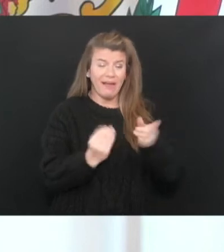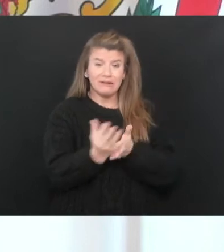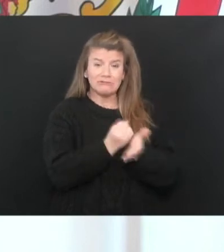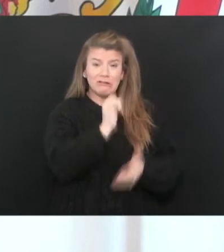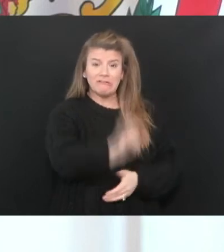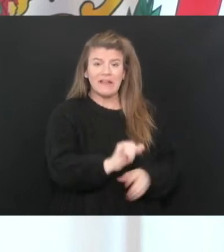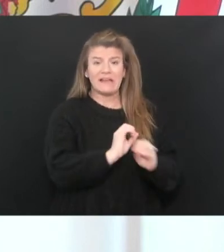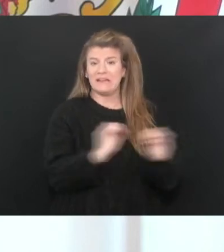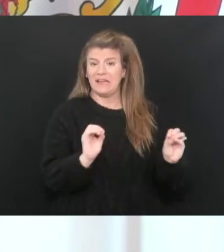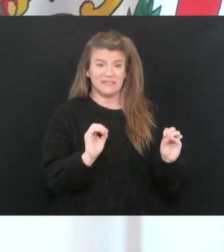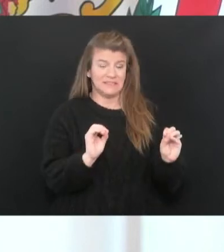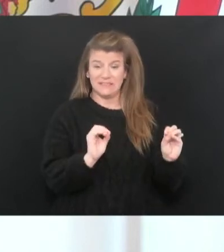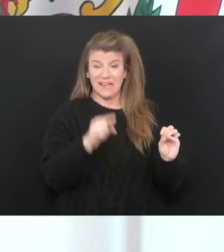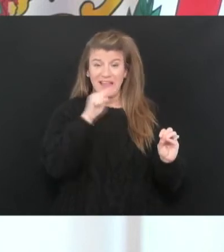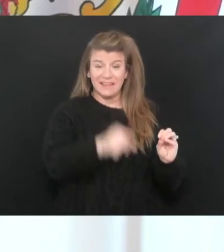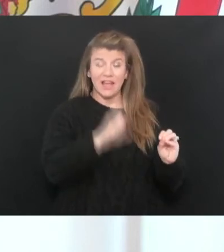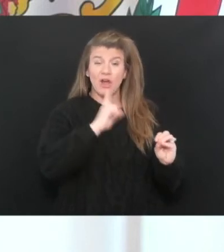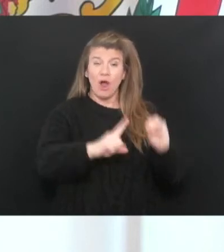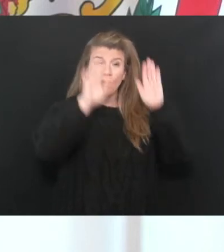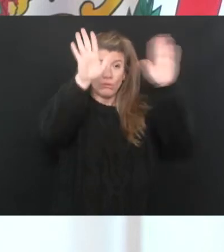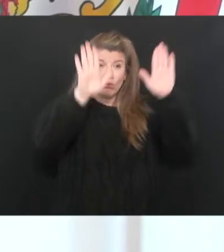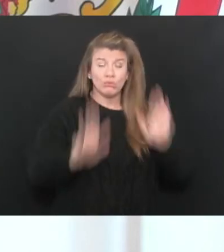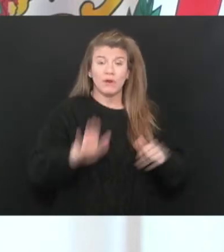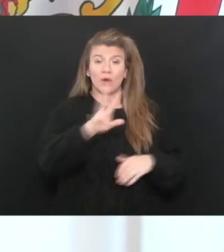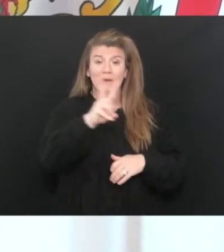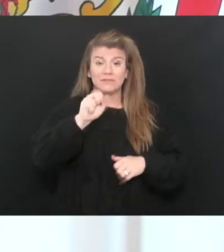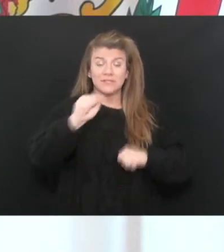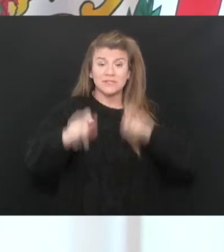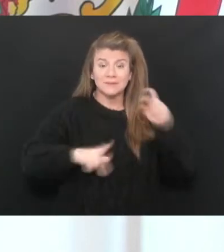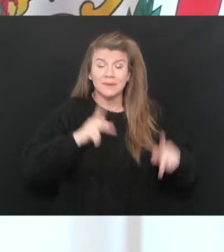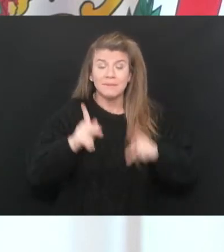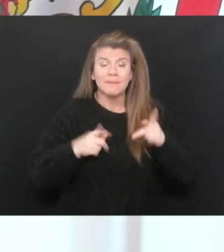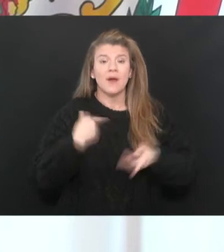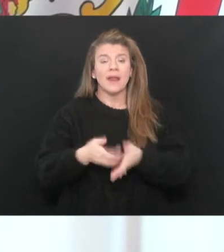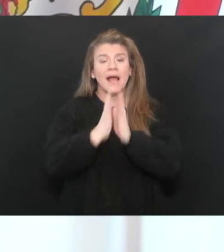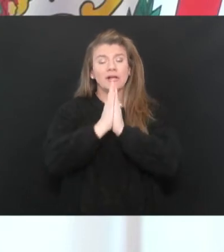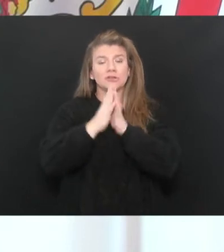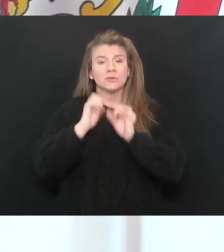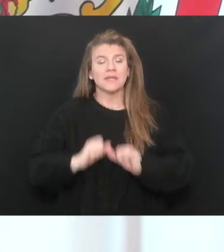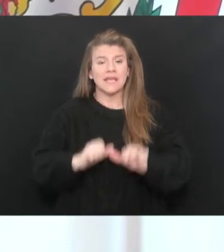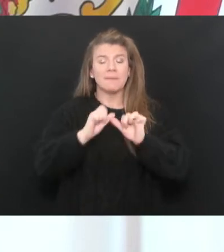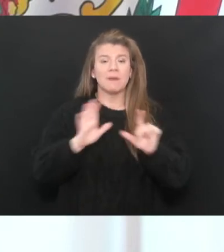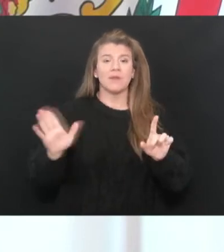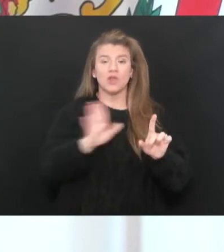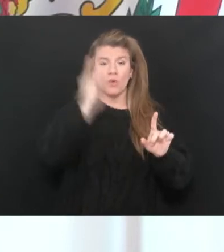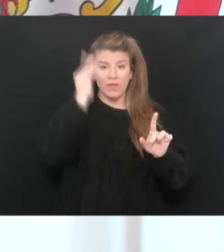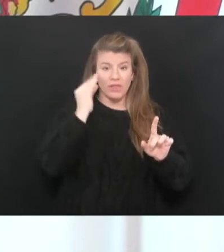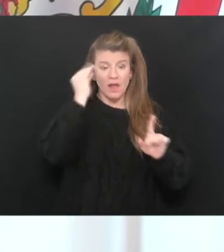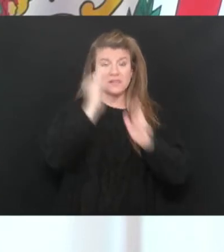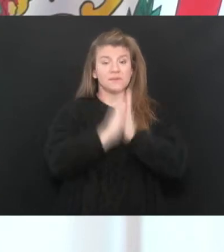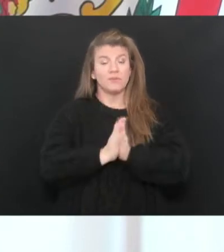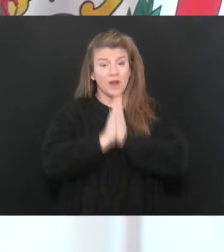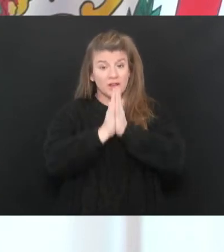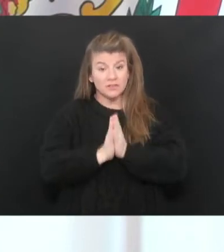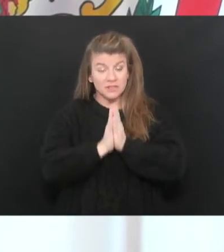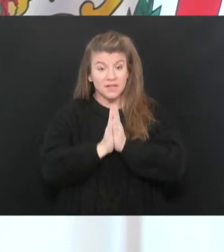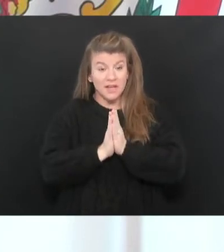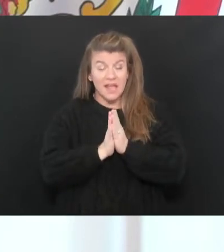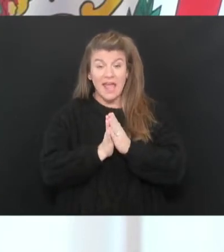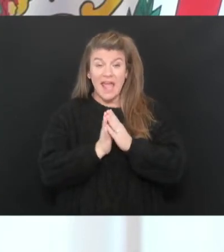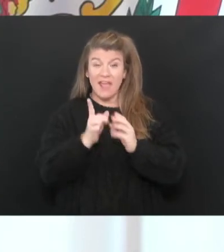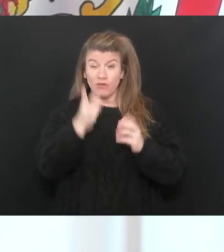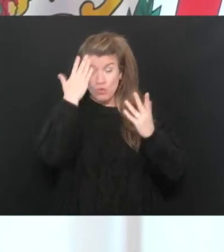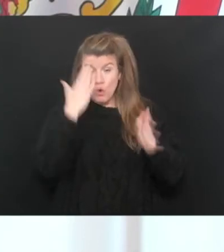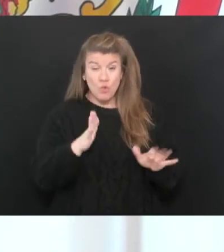that. They've been great West Virginians, and I ask you to keep them in your thoughts and prayers. If you don't even know